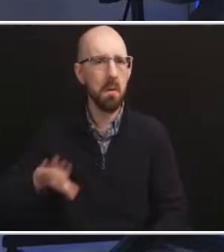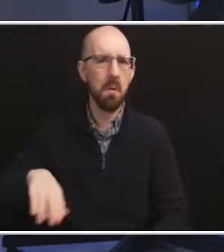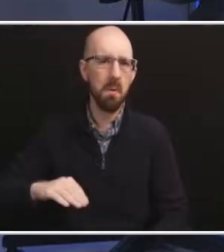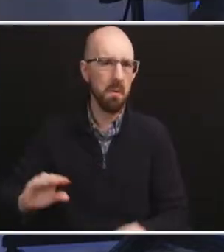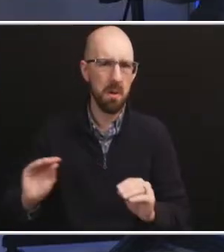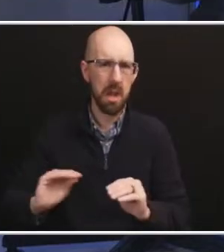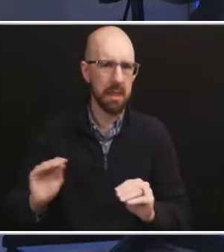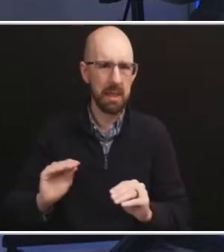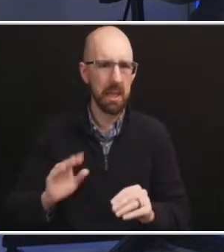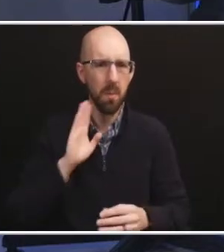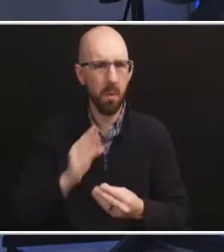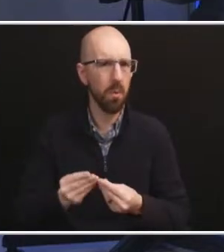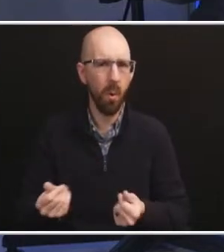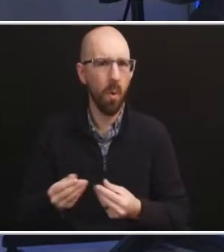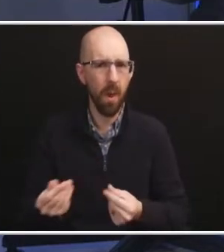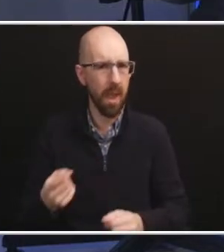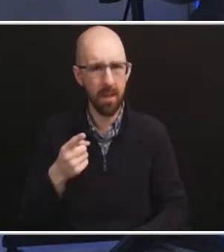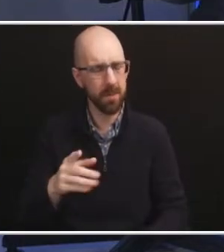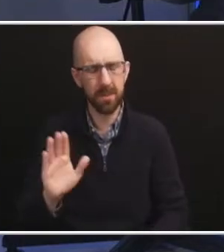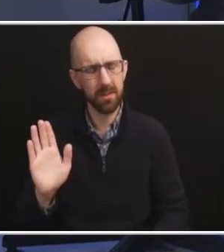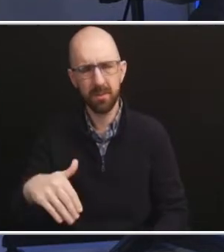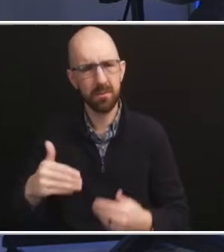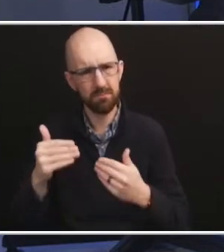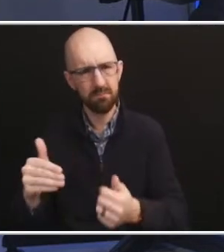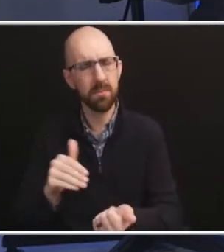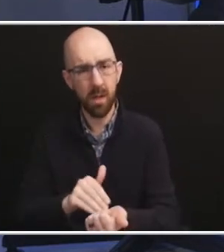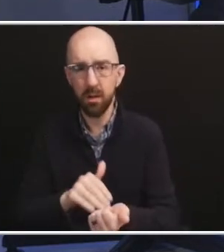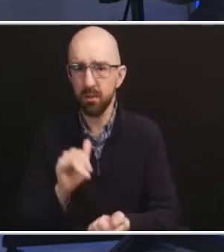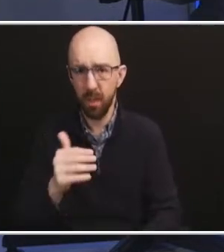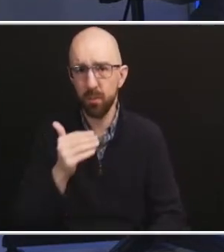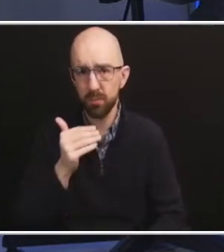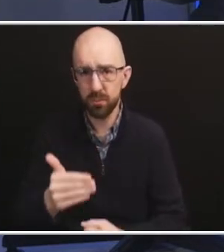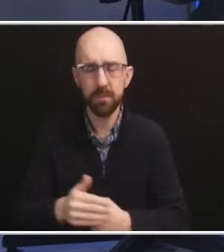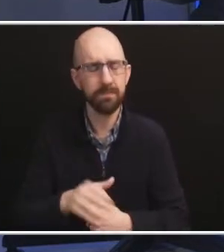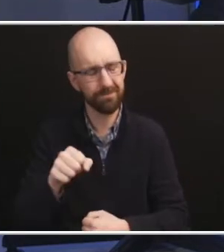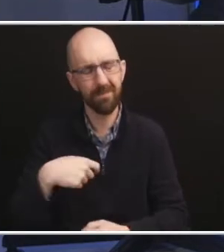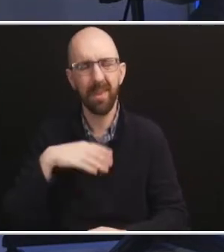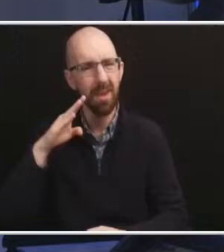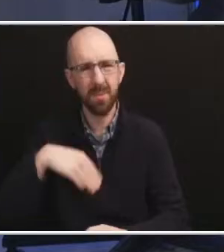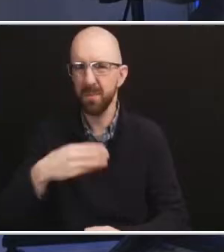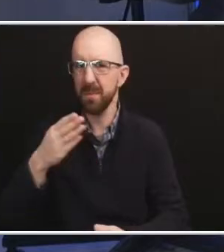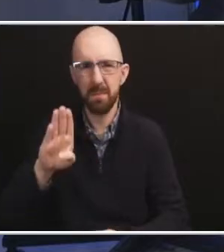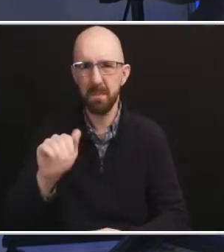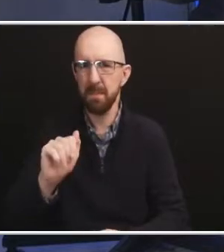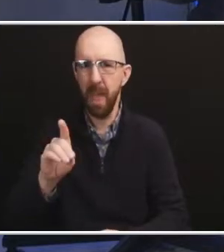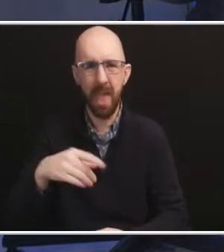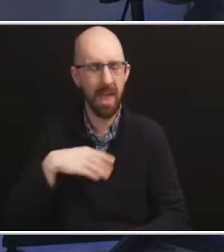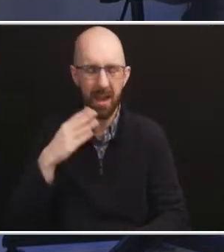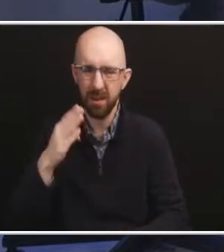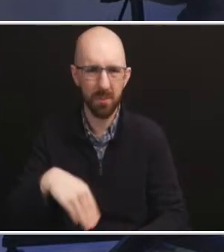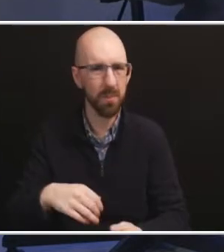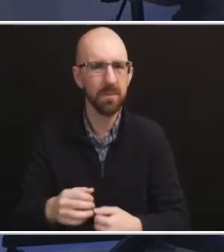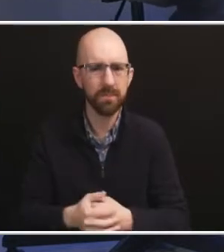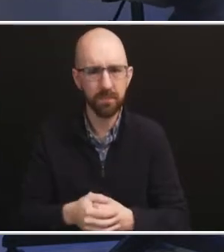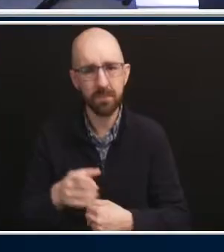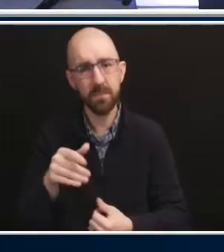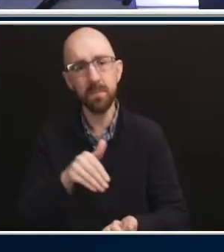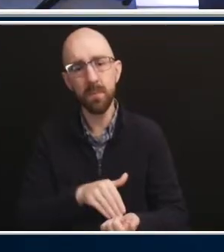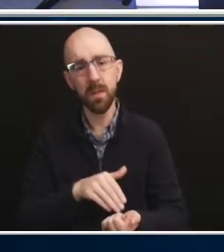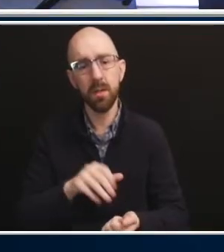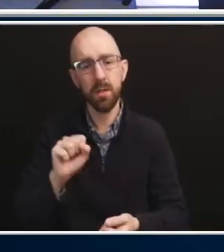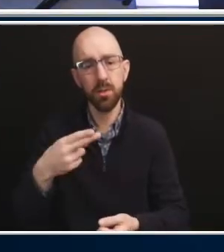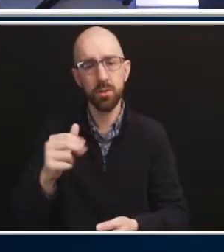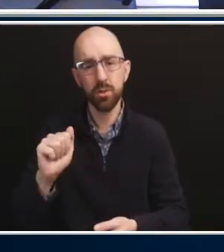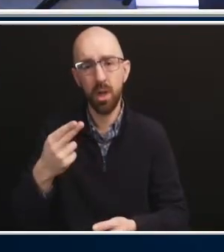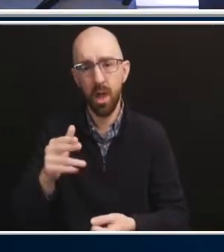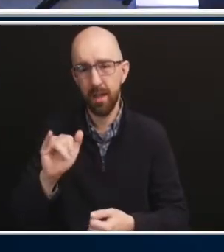away. Yeah. But you went in to get checked, so that's really Yeah, good. I knew it was bad. Knew it was bad. Yeah. Dr. Shaw, is that pretty normal, somebody